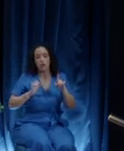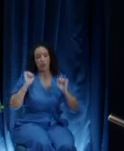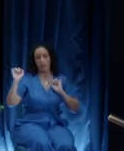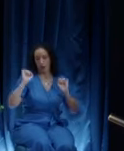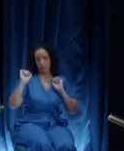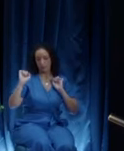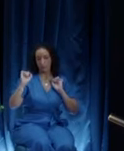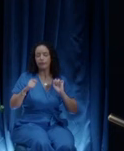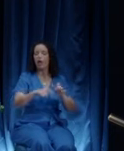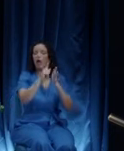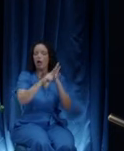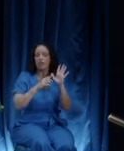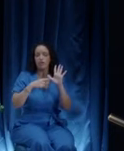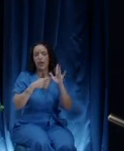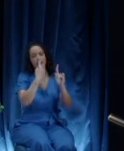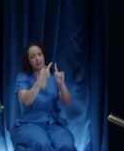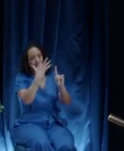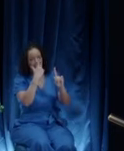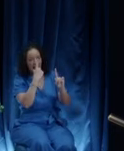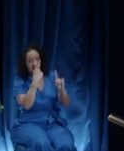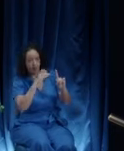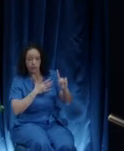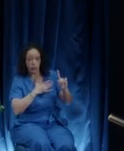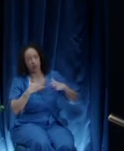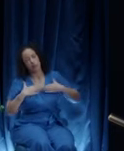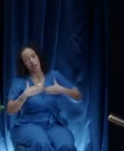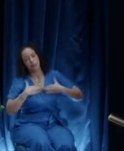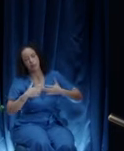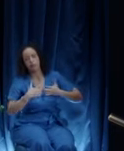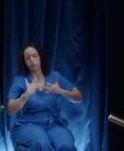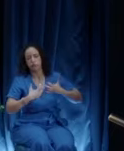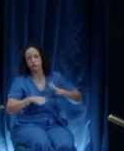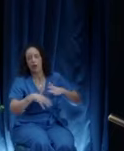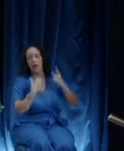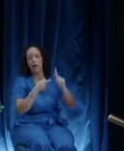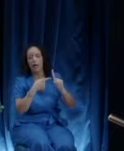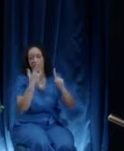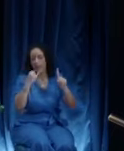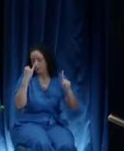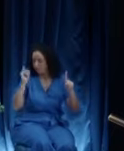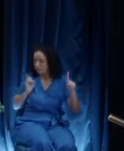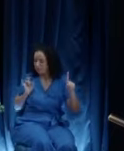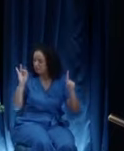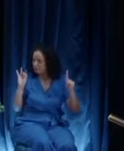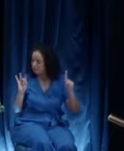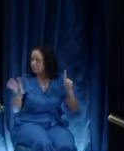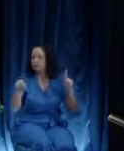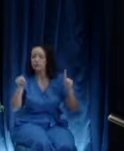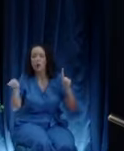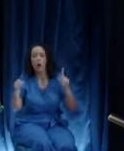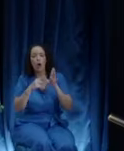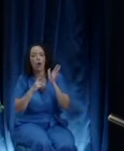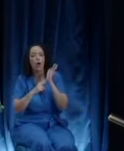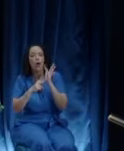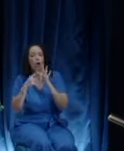to treat him in bath with some waters, and partly because they had snubbed her when she was a princess and out of favour with William and Mary. So she's going back